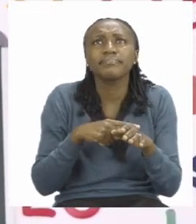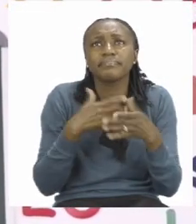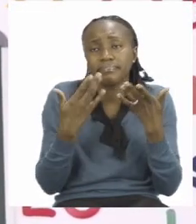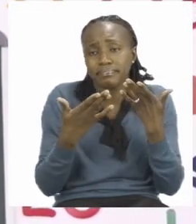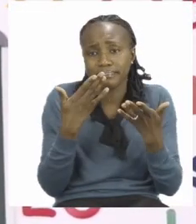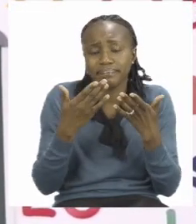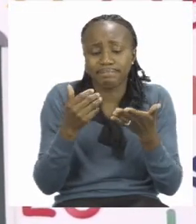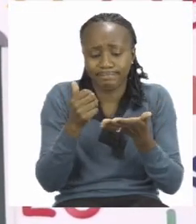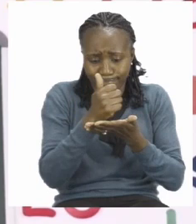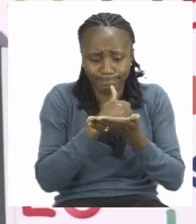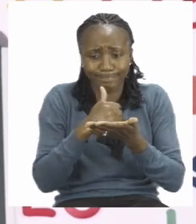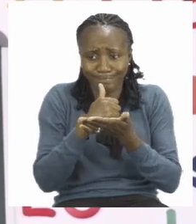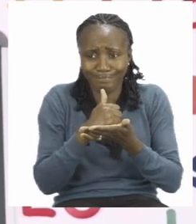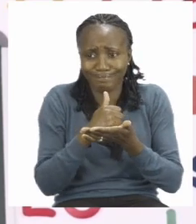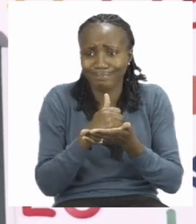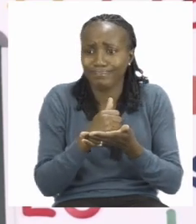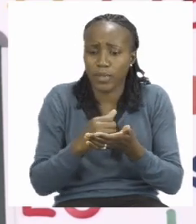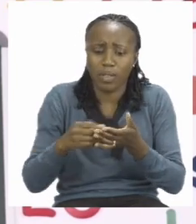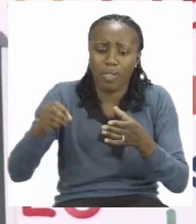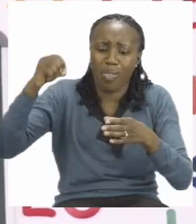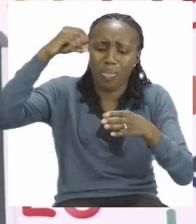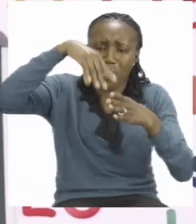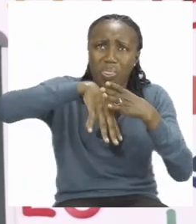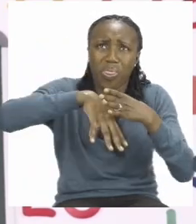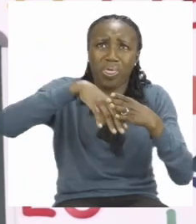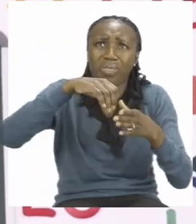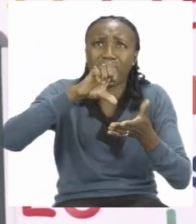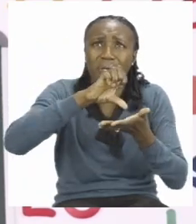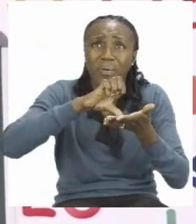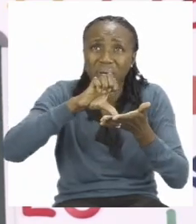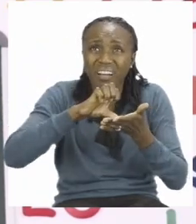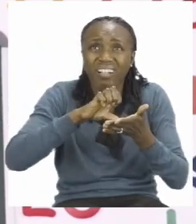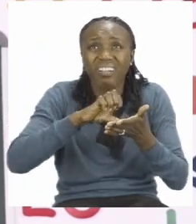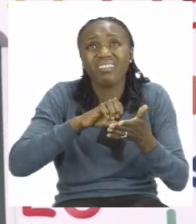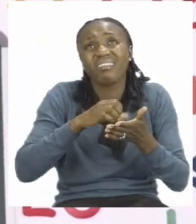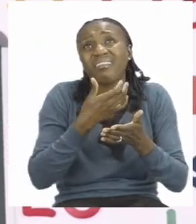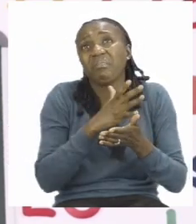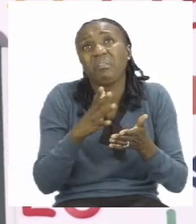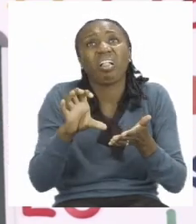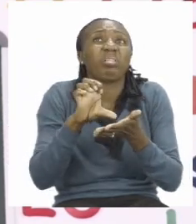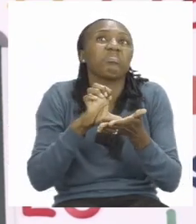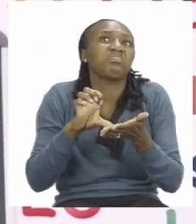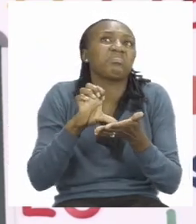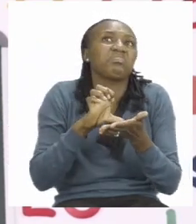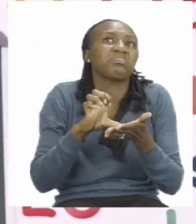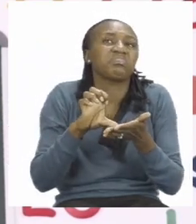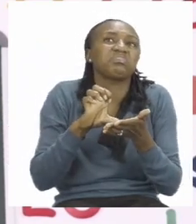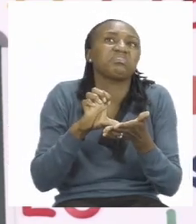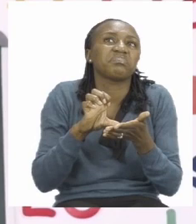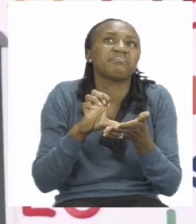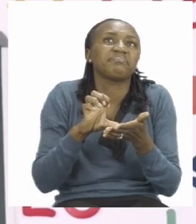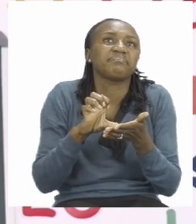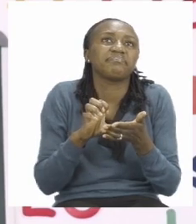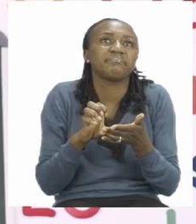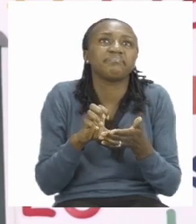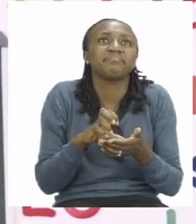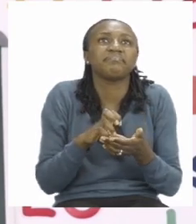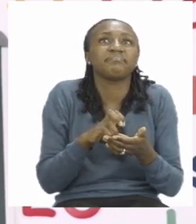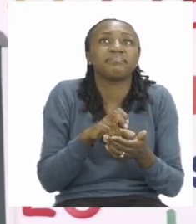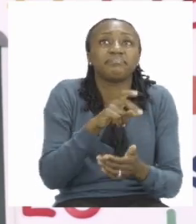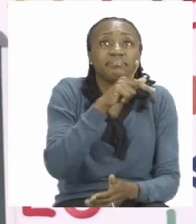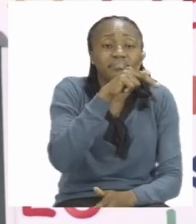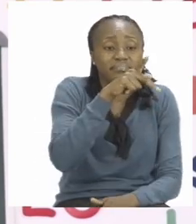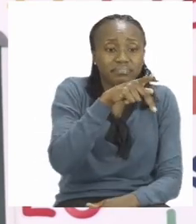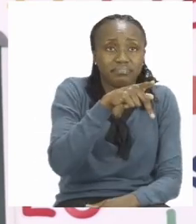and clean, and then if we put something that's not supposed to be there, it becomes polluted. So let's